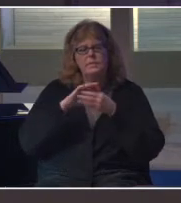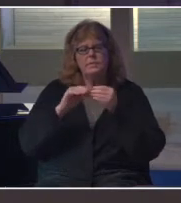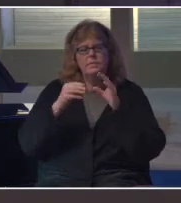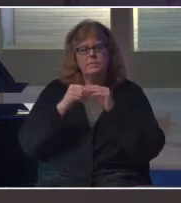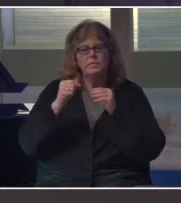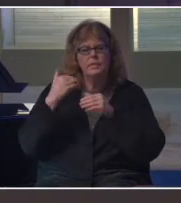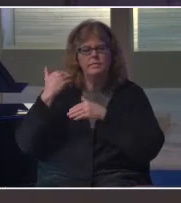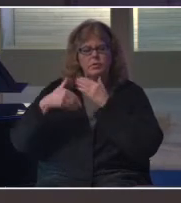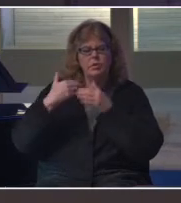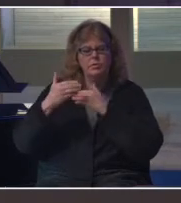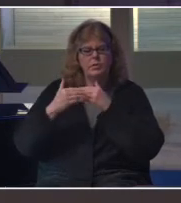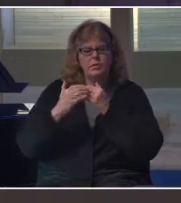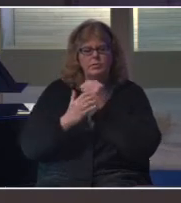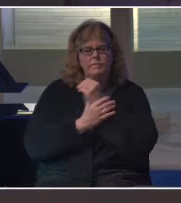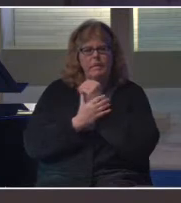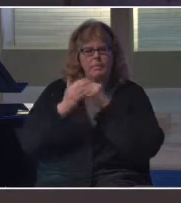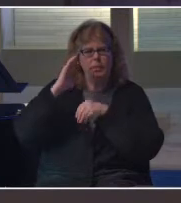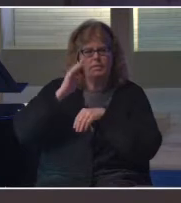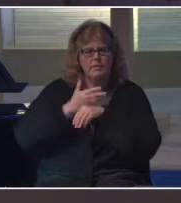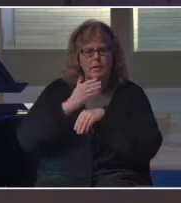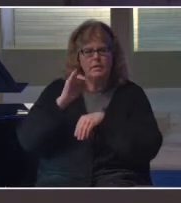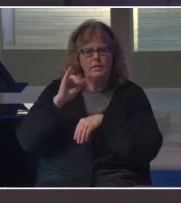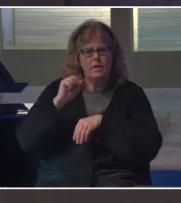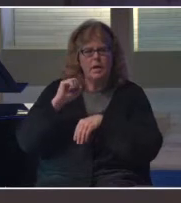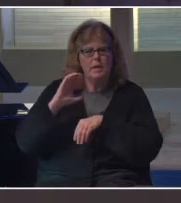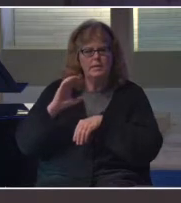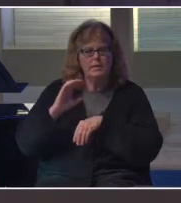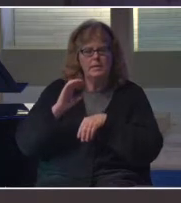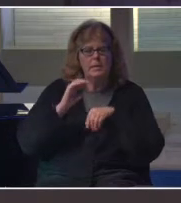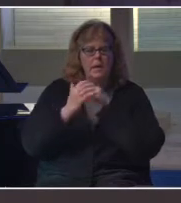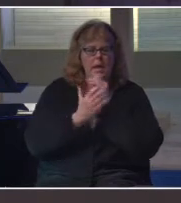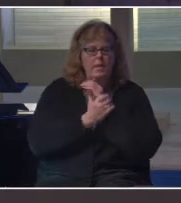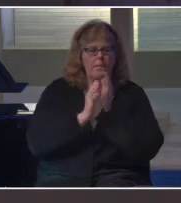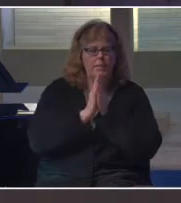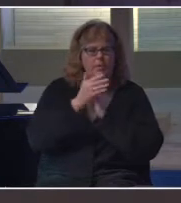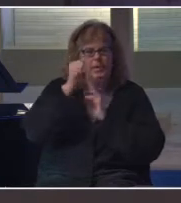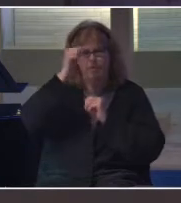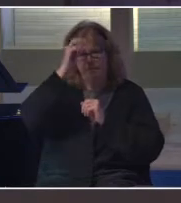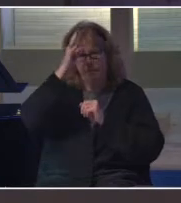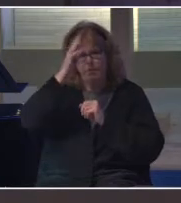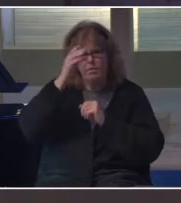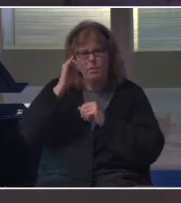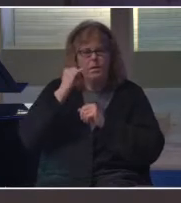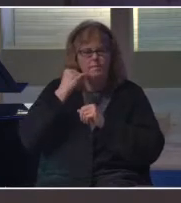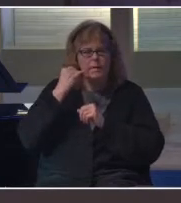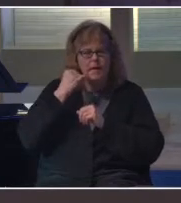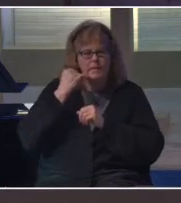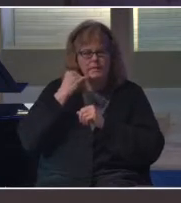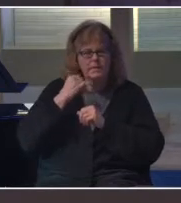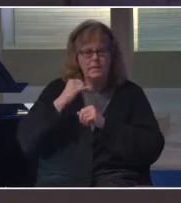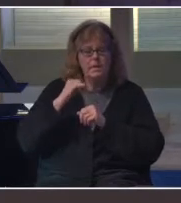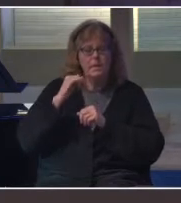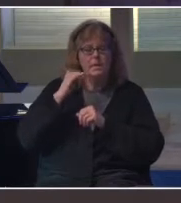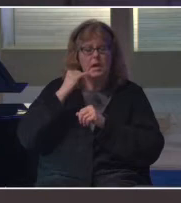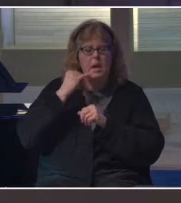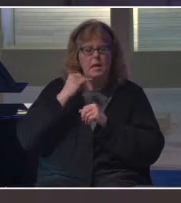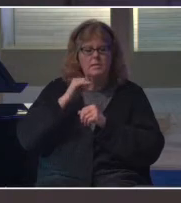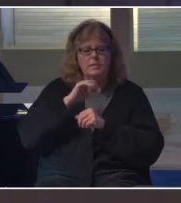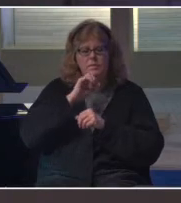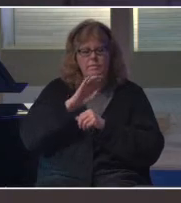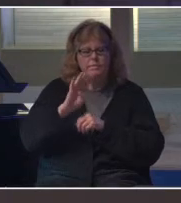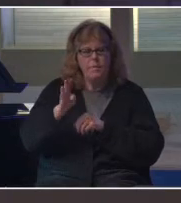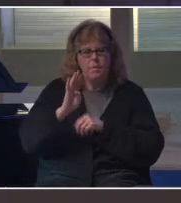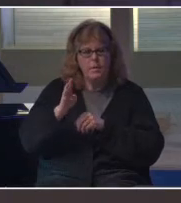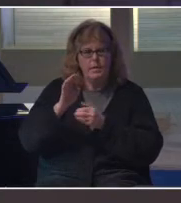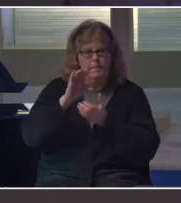these generations of Abraham's son Isaac. Abraham became the father of Isaac. And Isaac was 40 years old